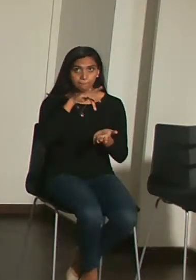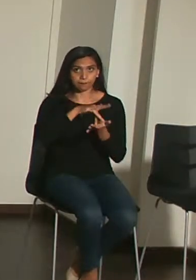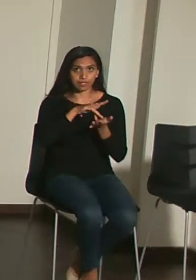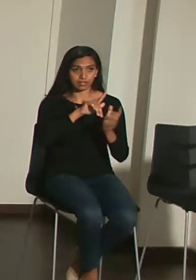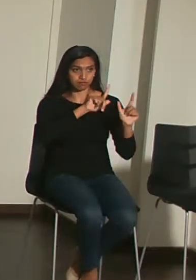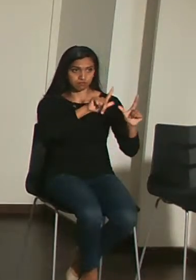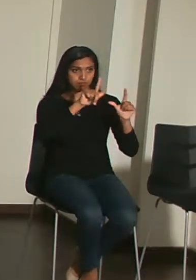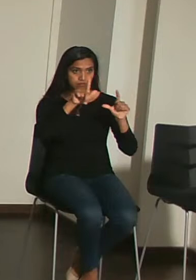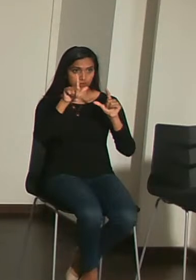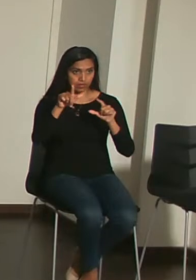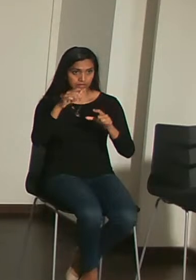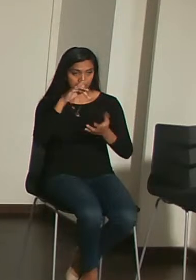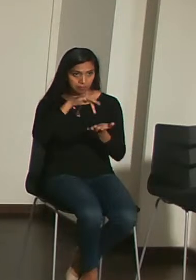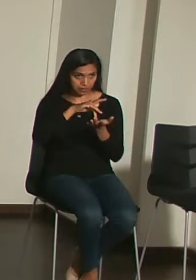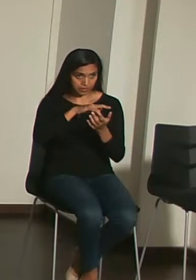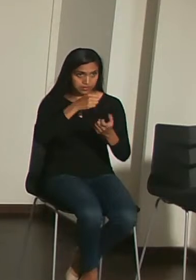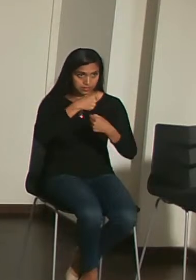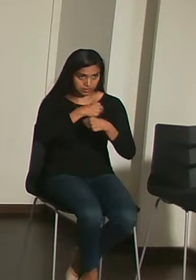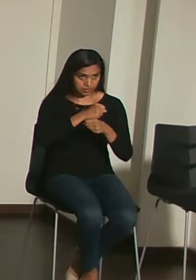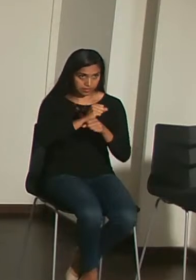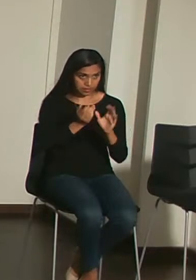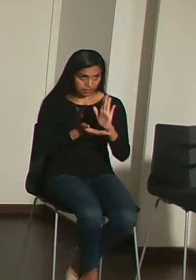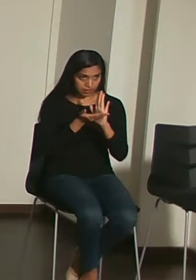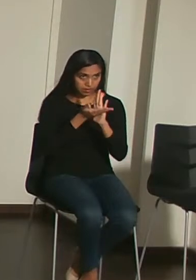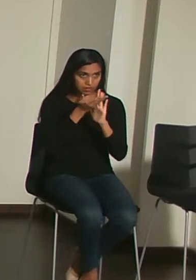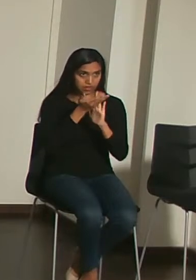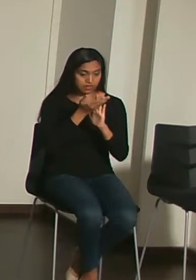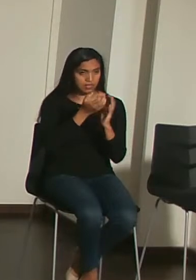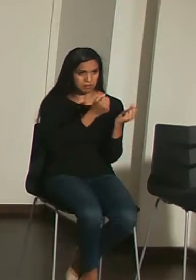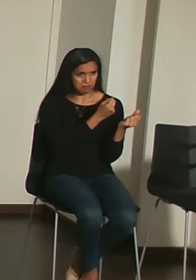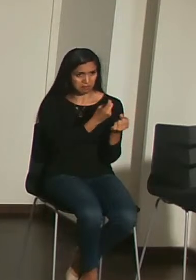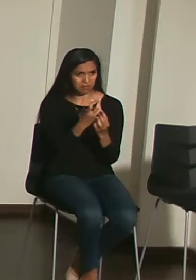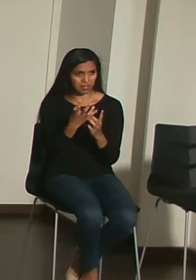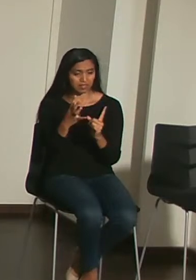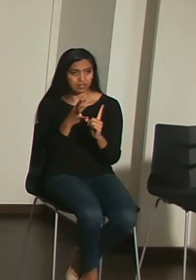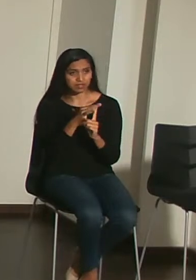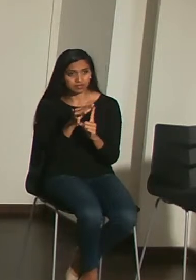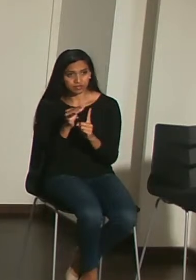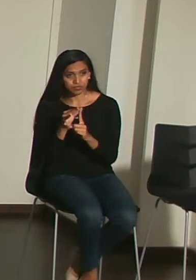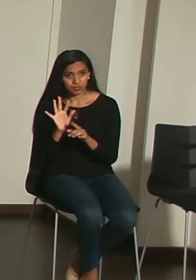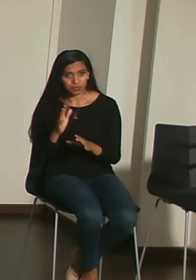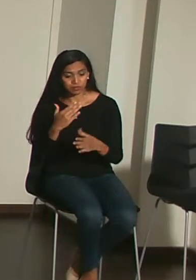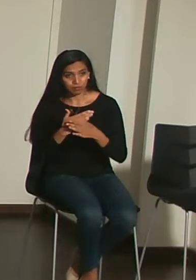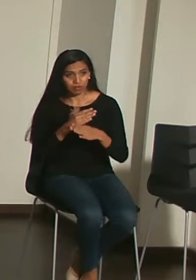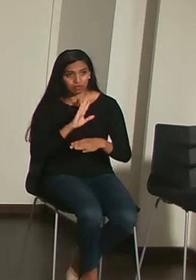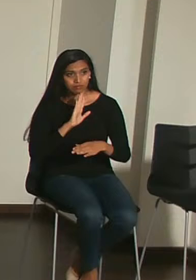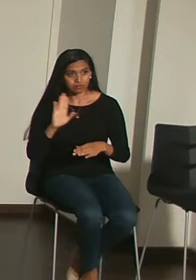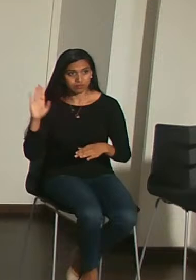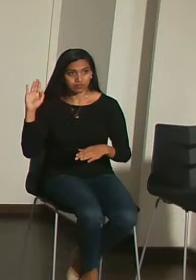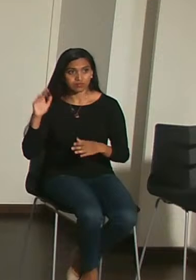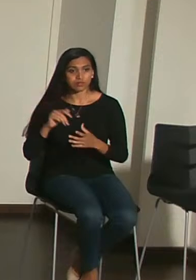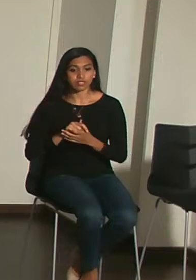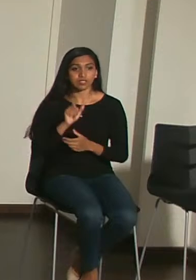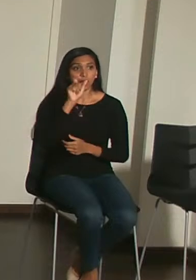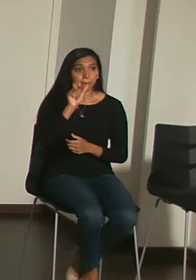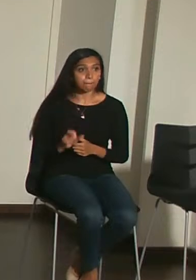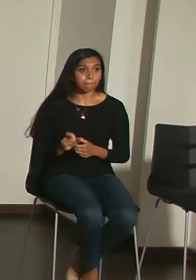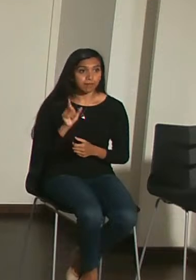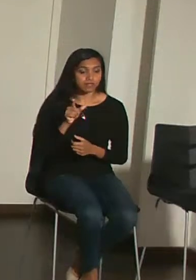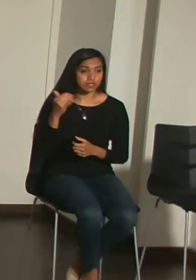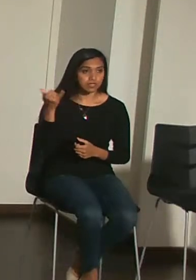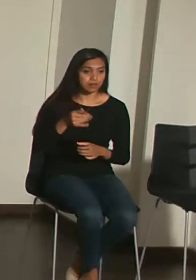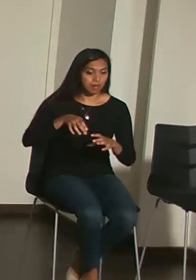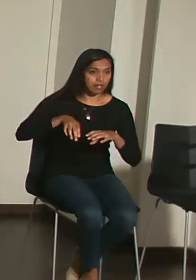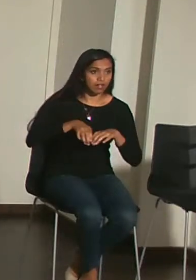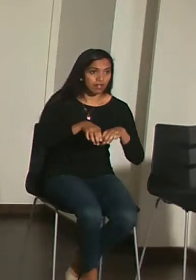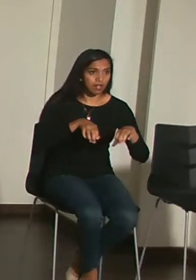local carpenters. We wanted to get Hebar's paintings framed, and this carpenter came in and very nicely wanted to